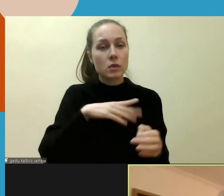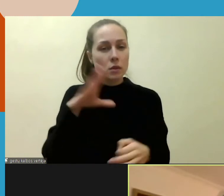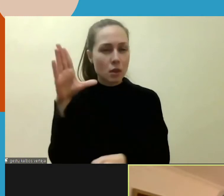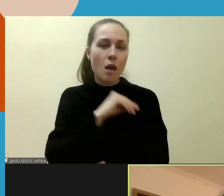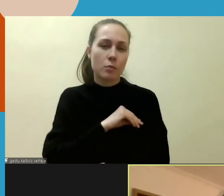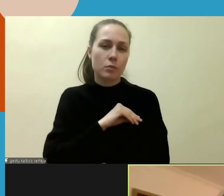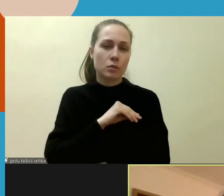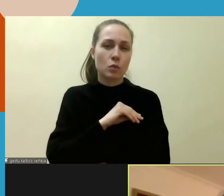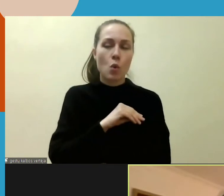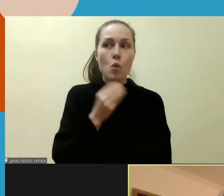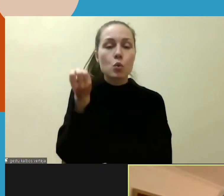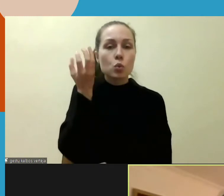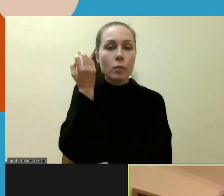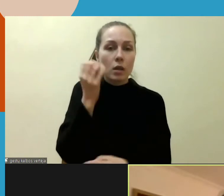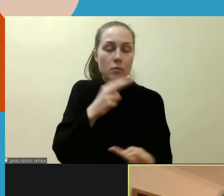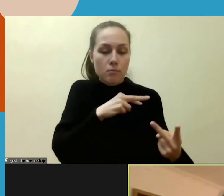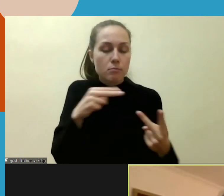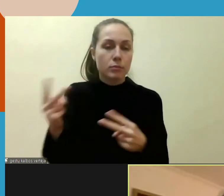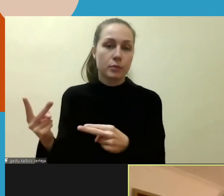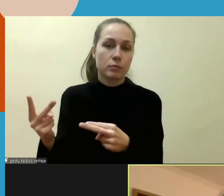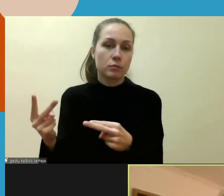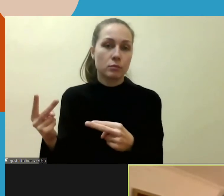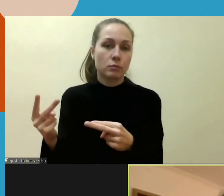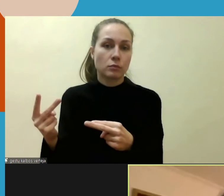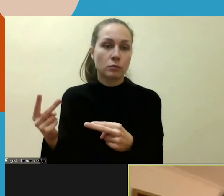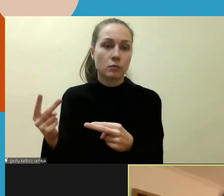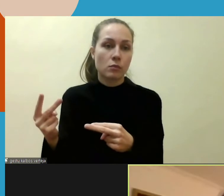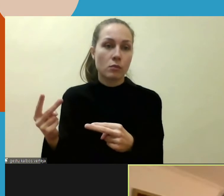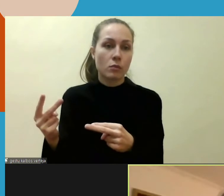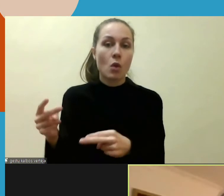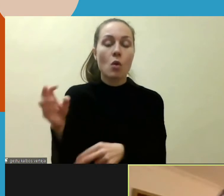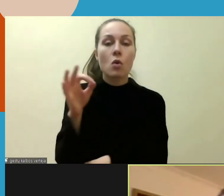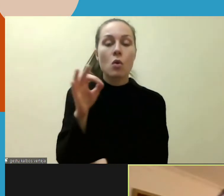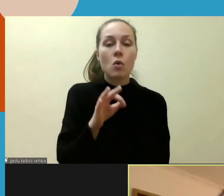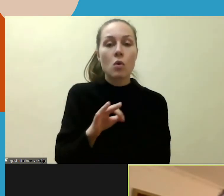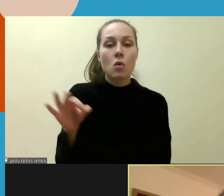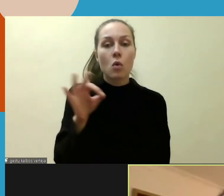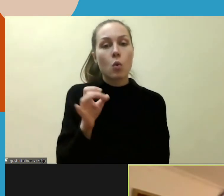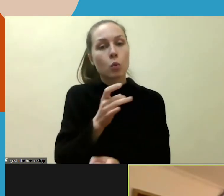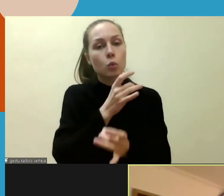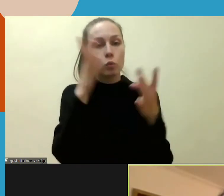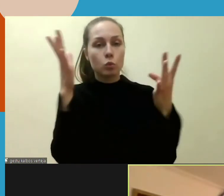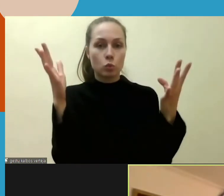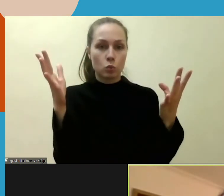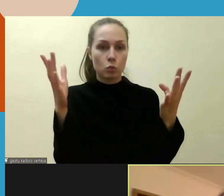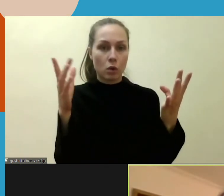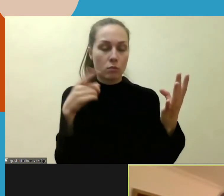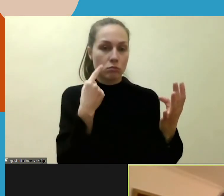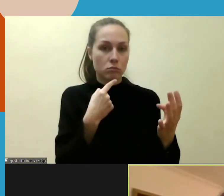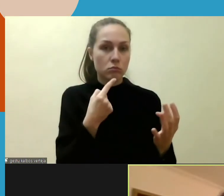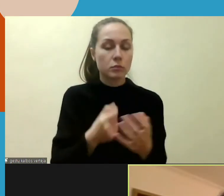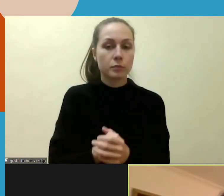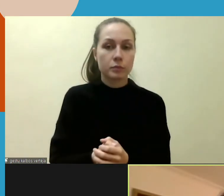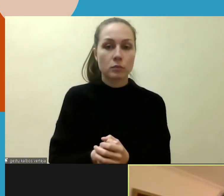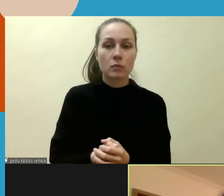in the broader political culture, so that racism denial isn't really as much of a thing today as it